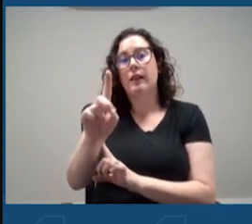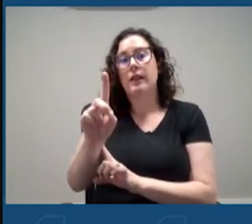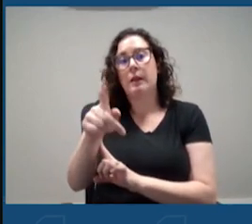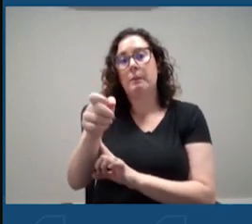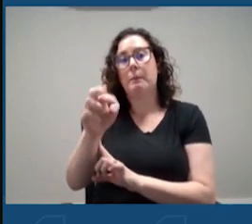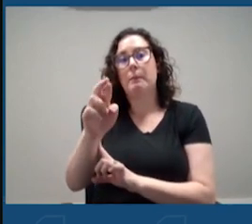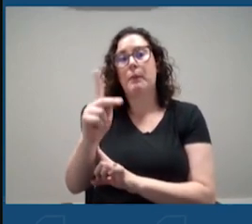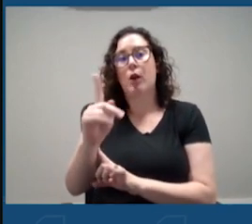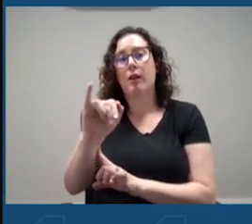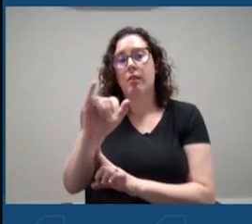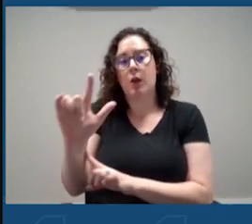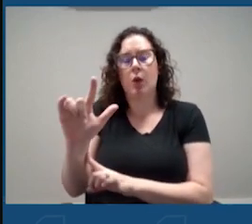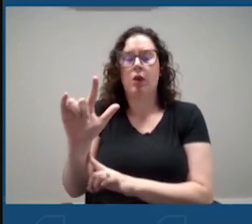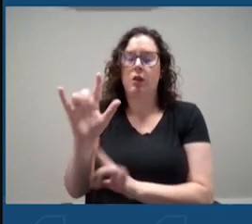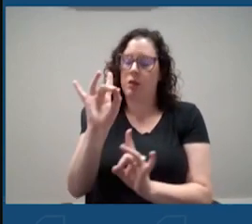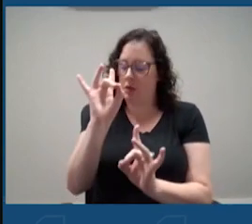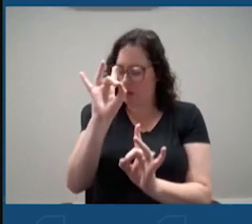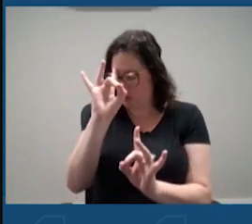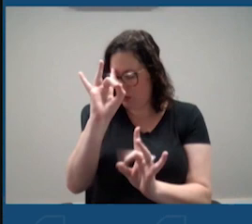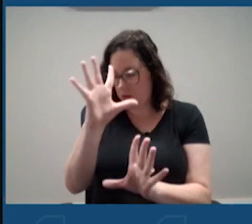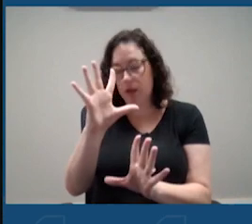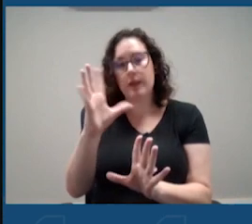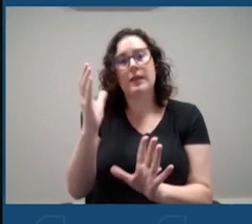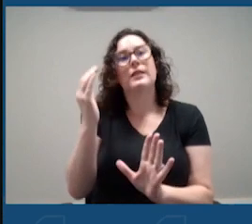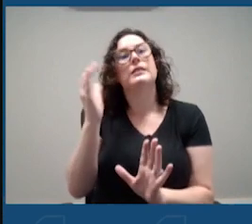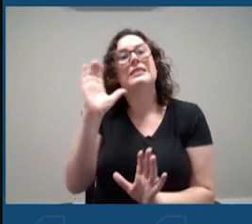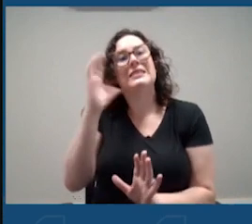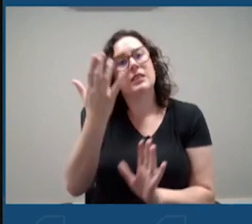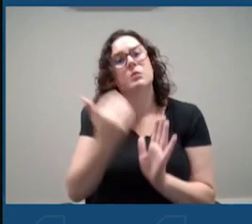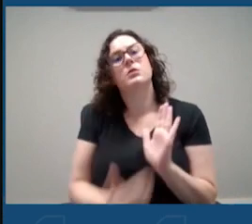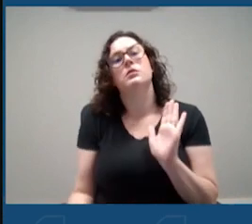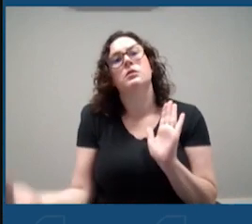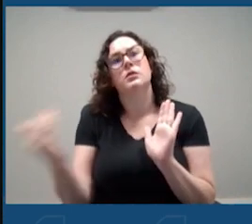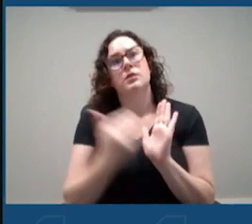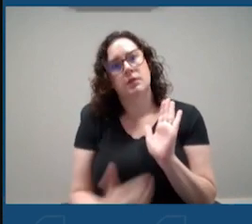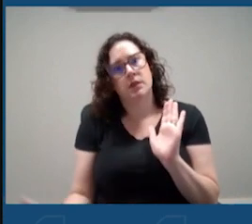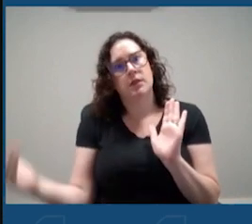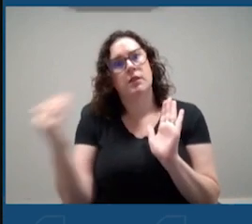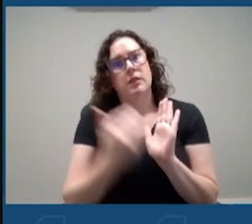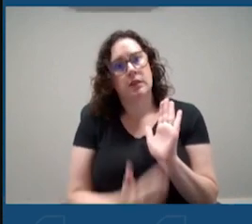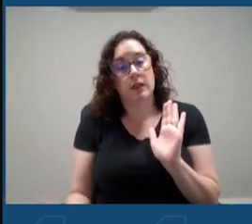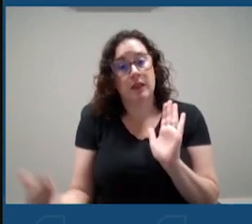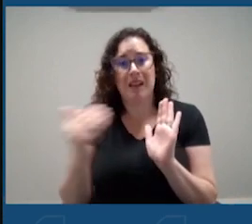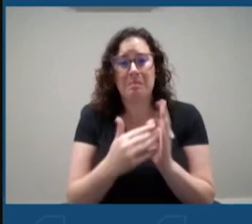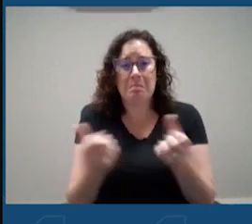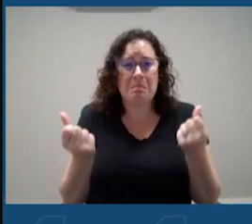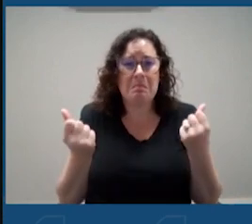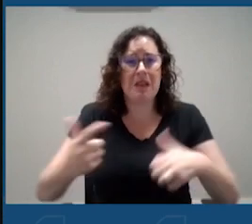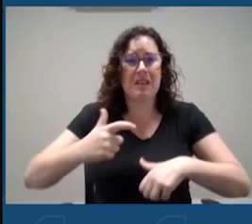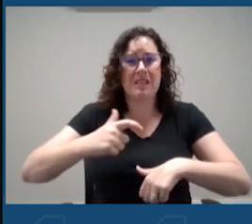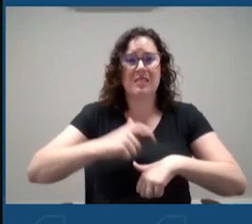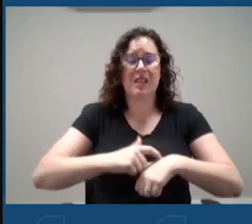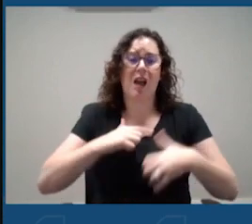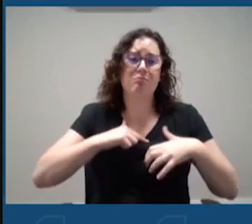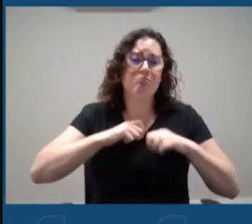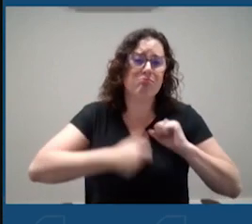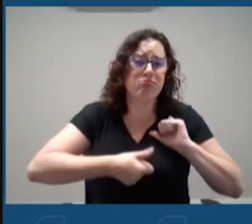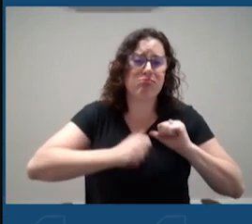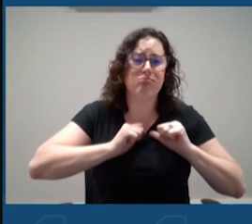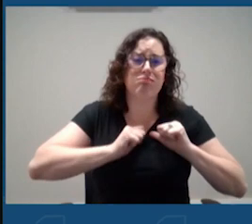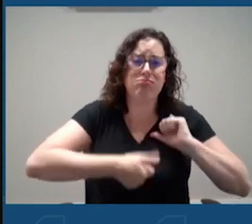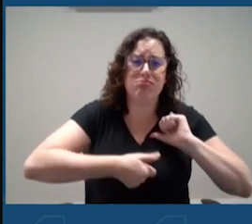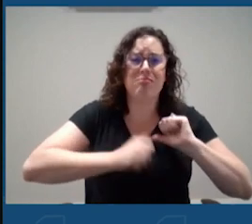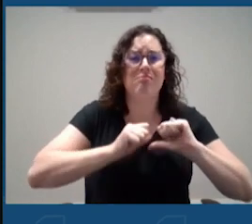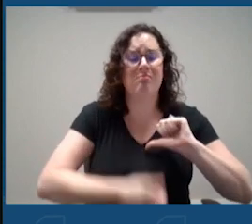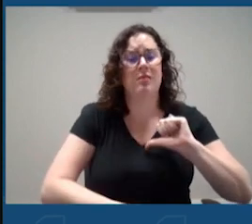And it just seems to go on and on and on. And how many times can hearts be broken?